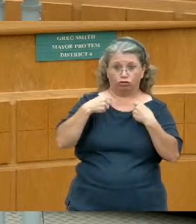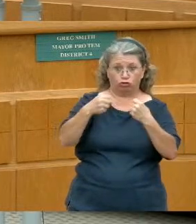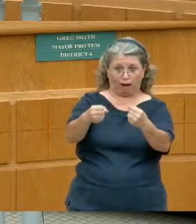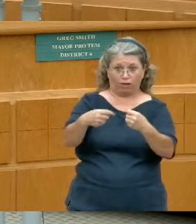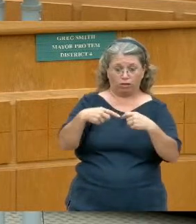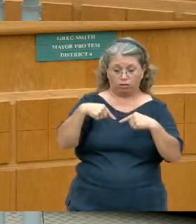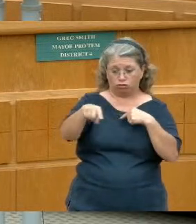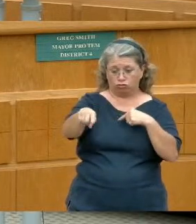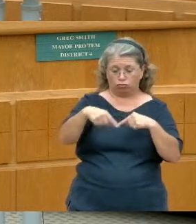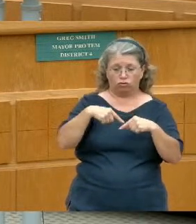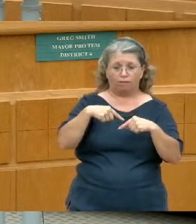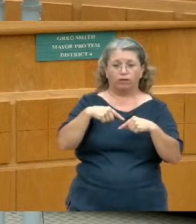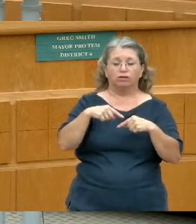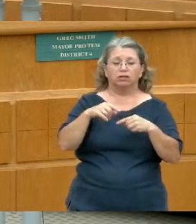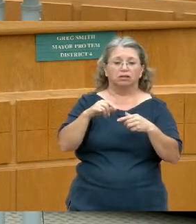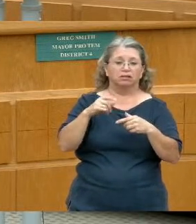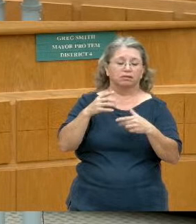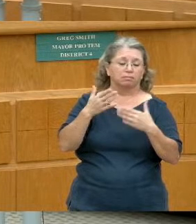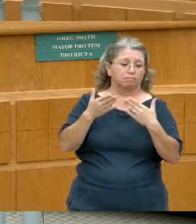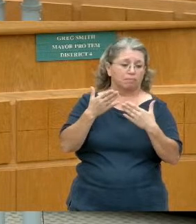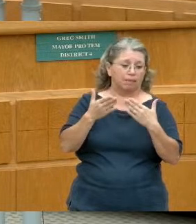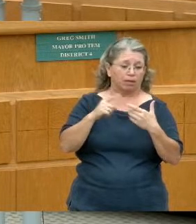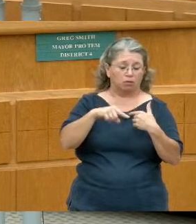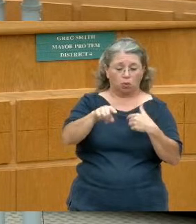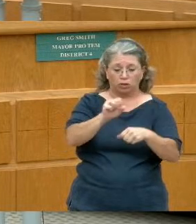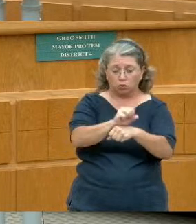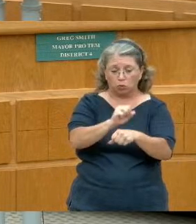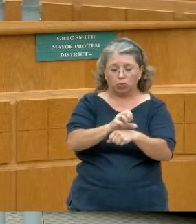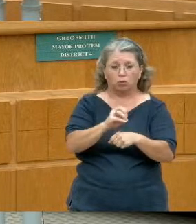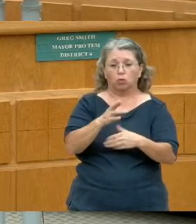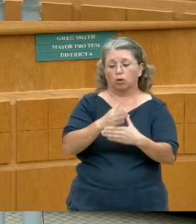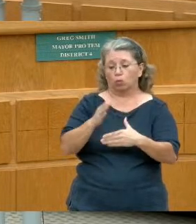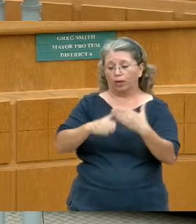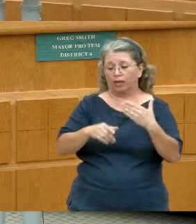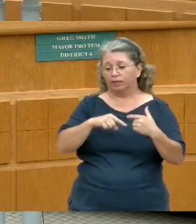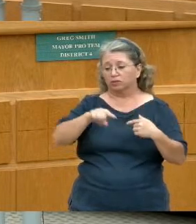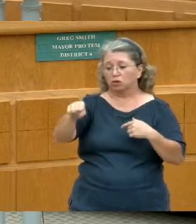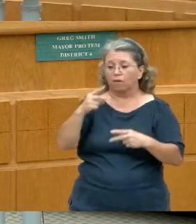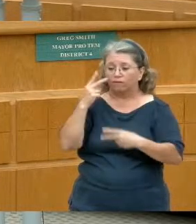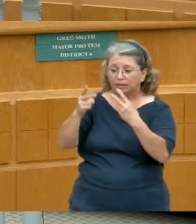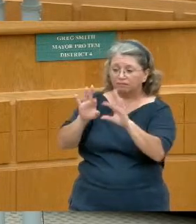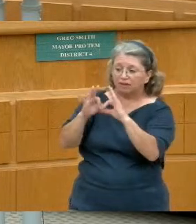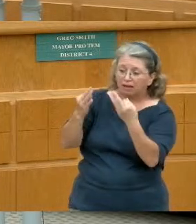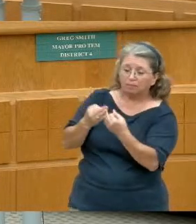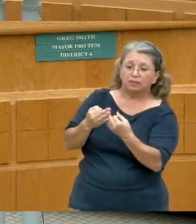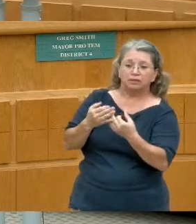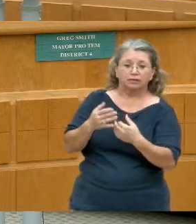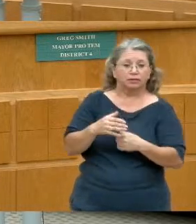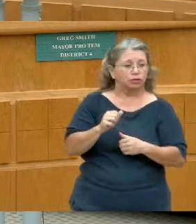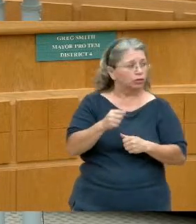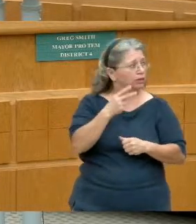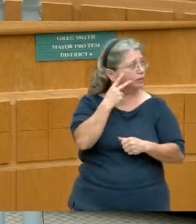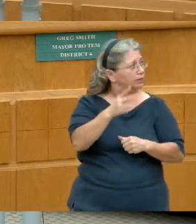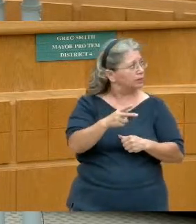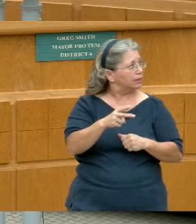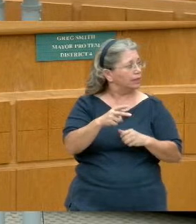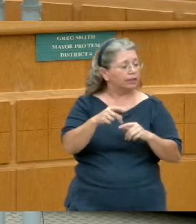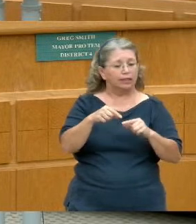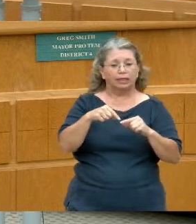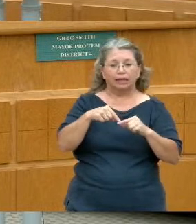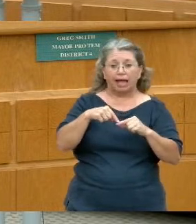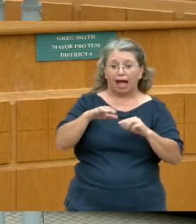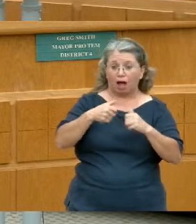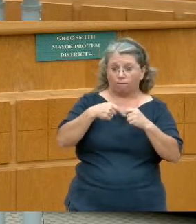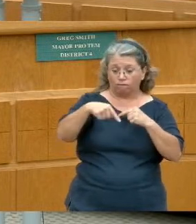weekends you're taking trips to see relatives or things like that. And what you can see is that the distance traveled is almost back up